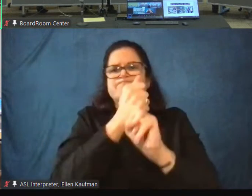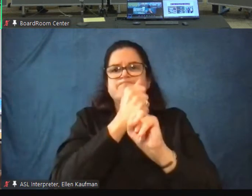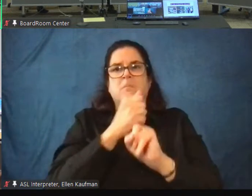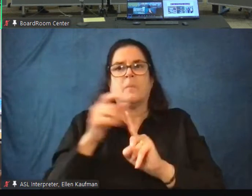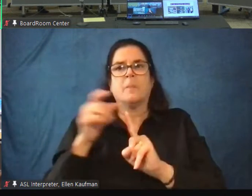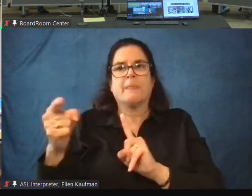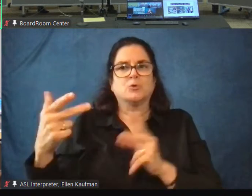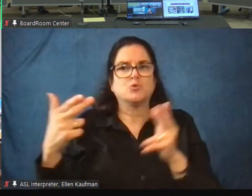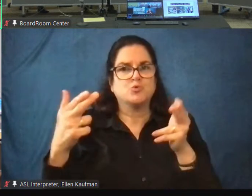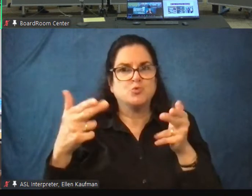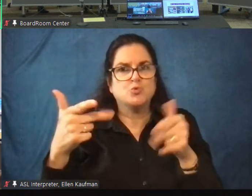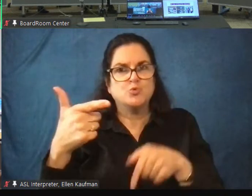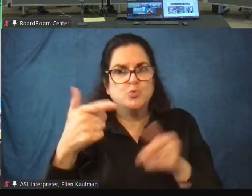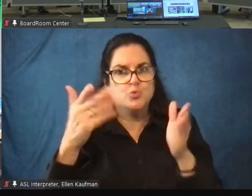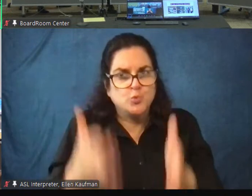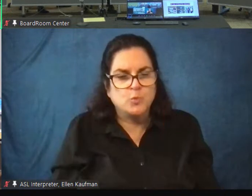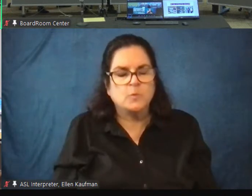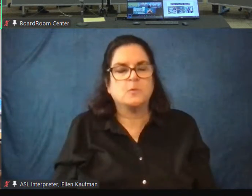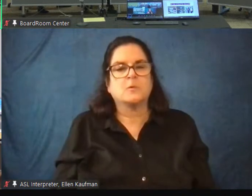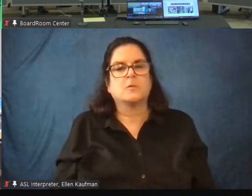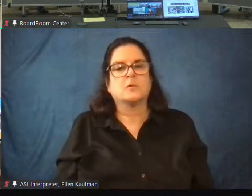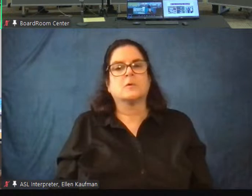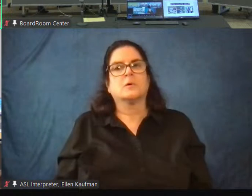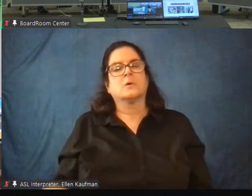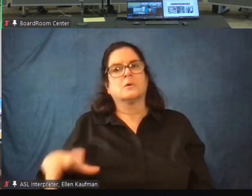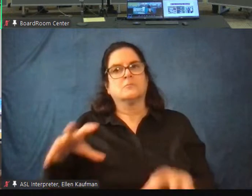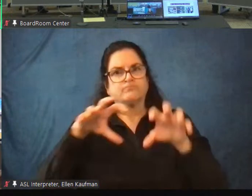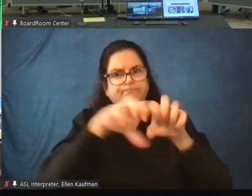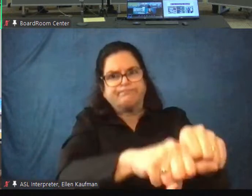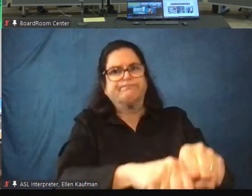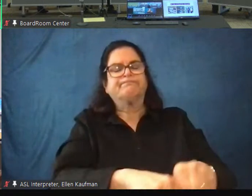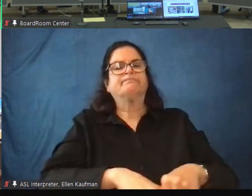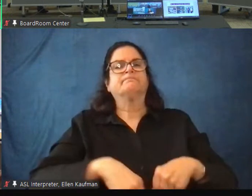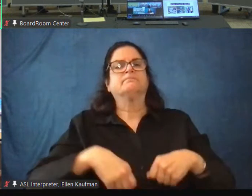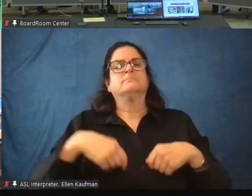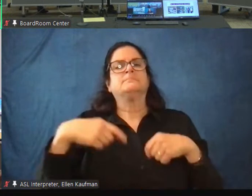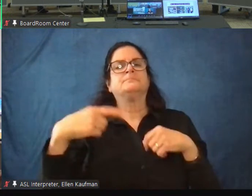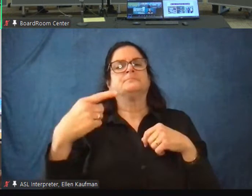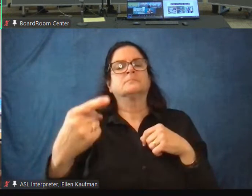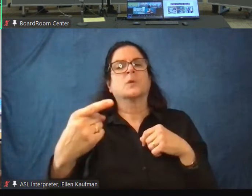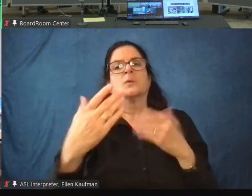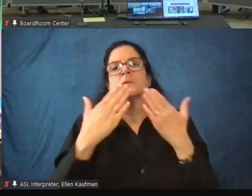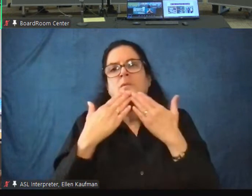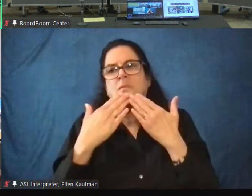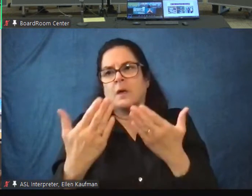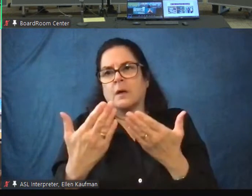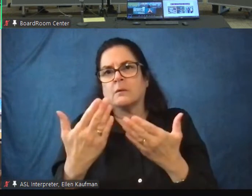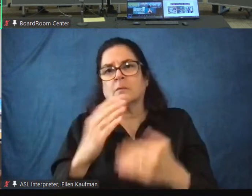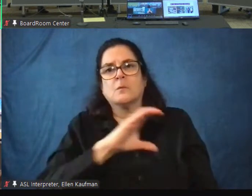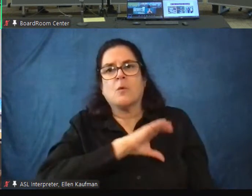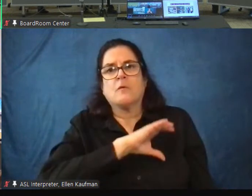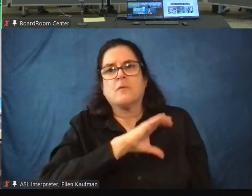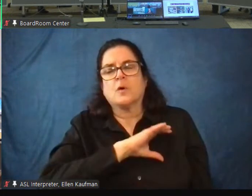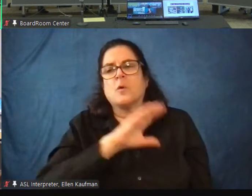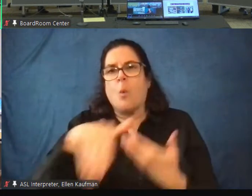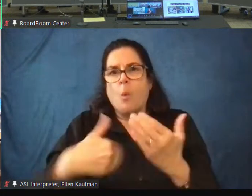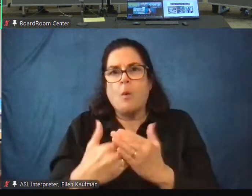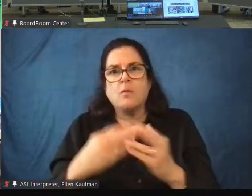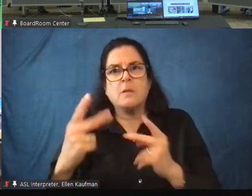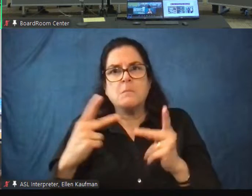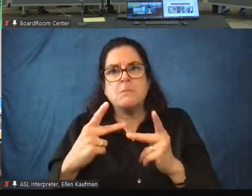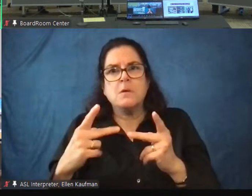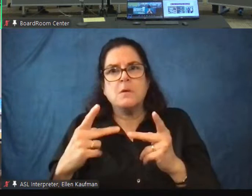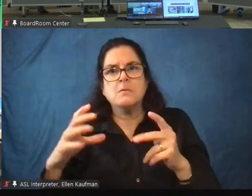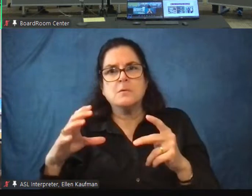staff worked diligently to support law enforcement efforts, and I'm thankful to everyone who worked so hard to catch that shooter.